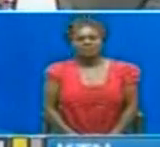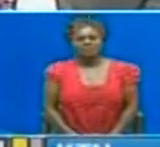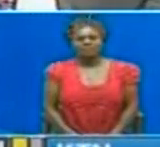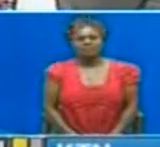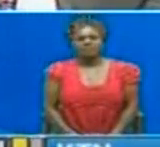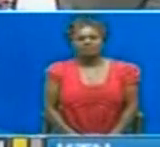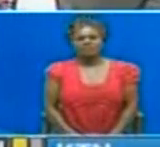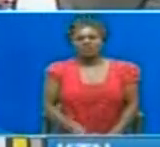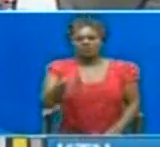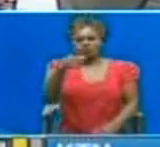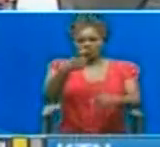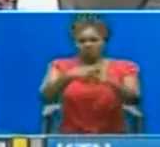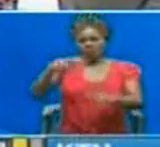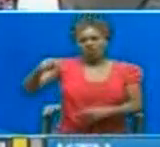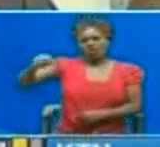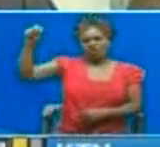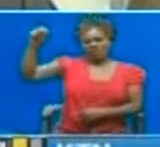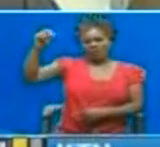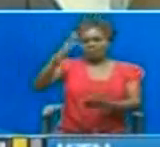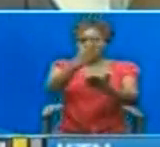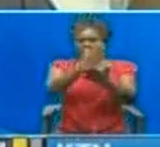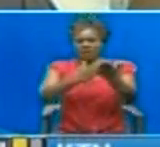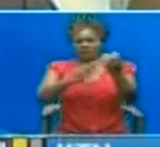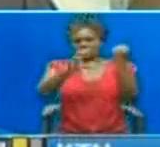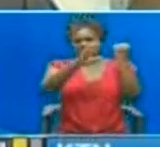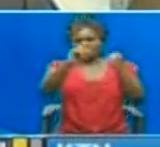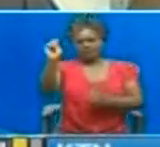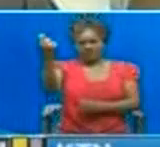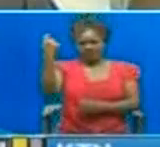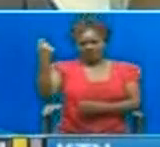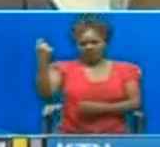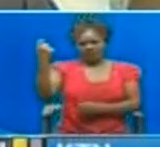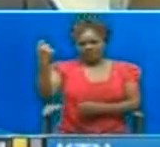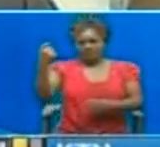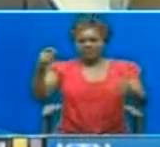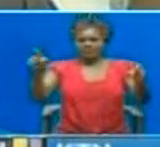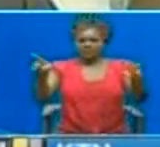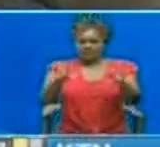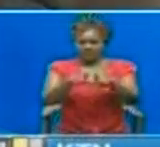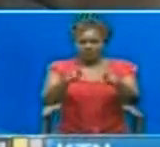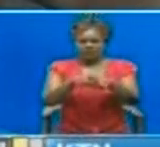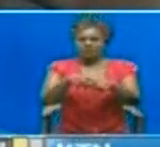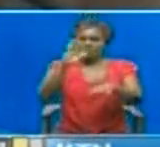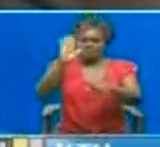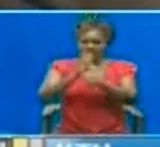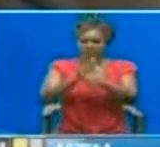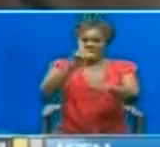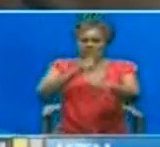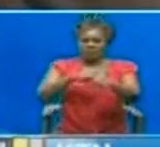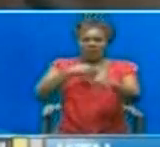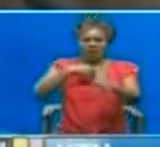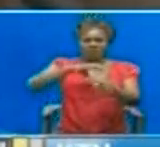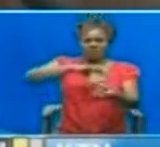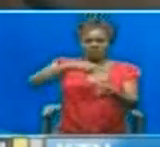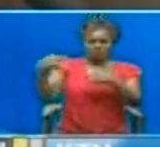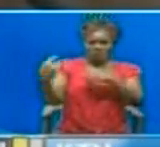You come from the northern side or northern part of Kenya, and on a number of occasions there are conflicts in